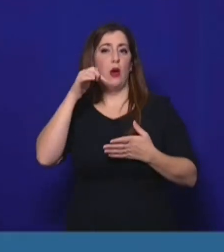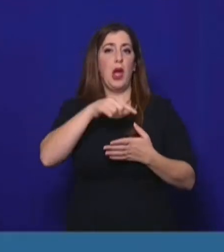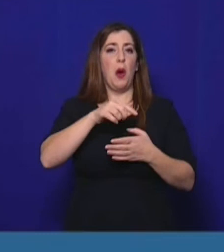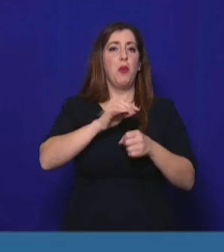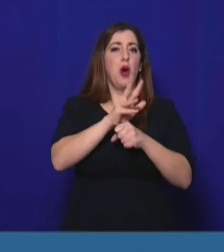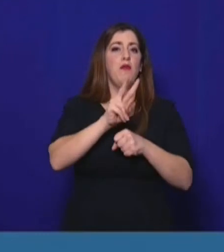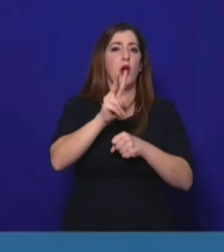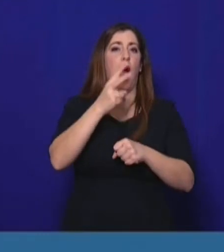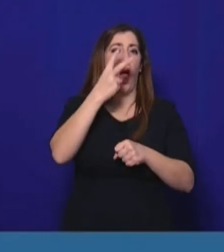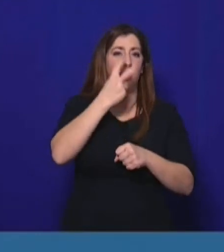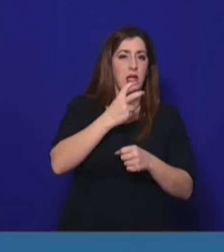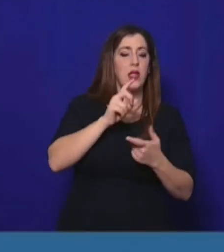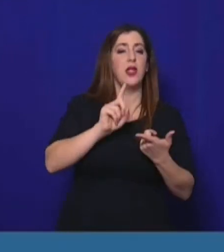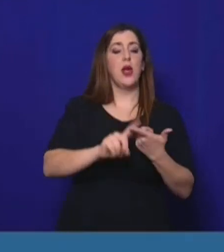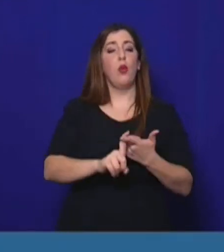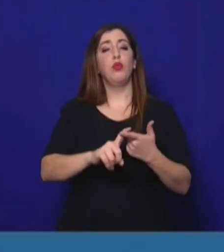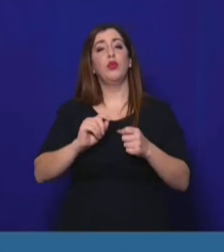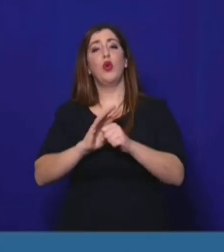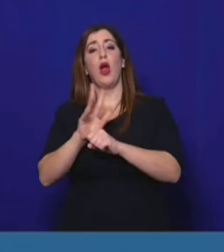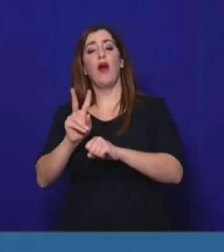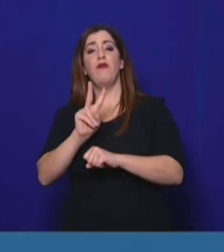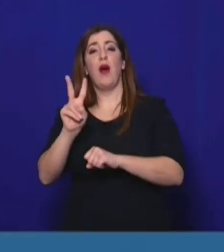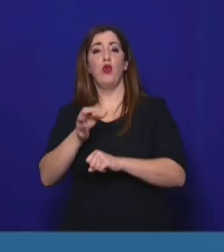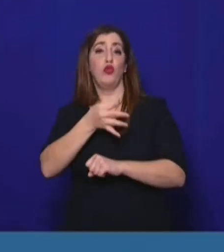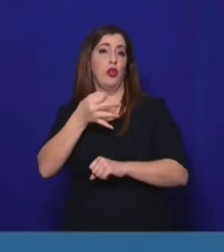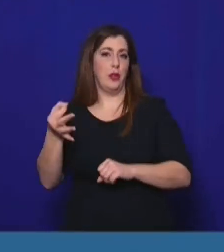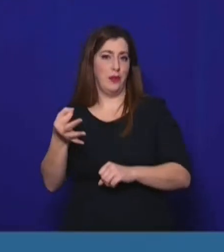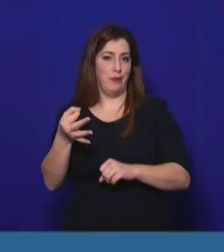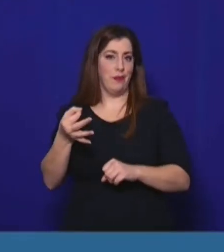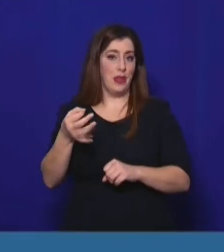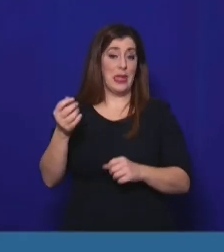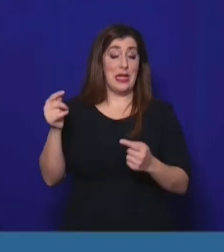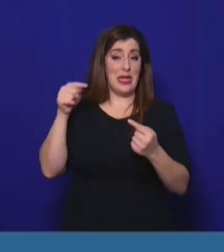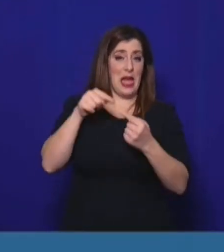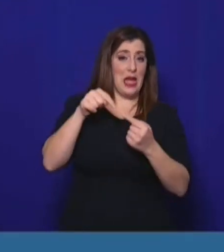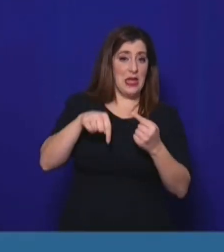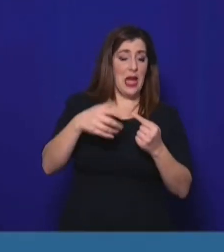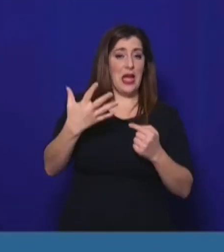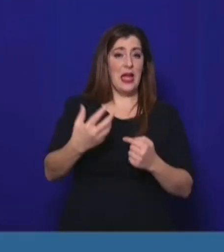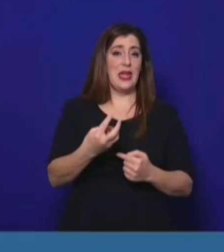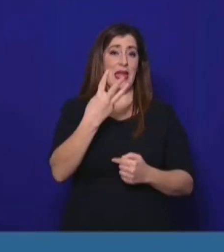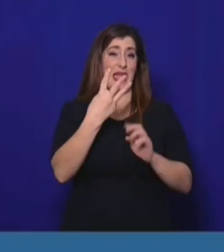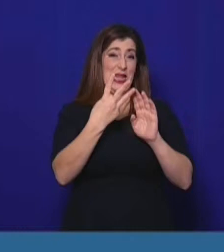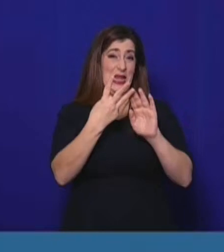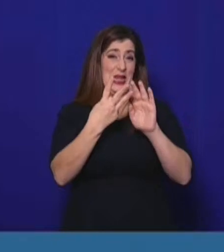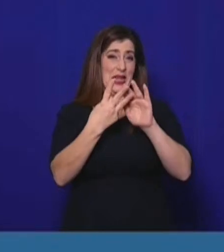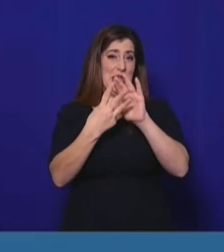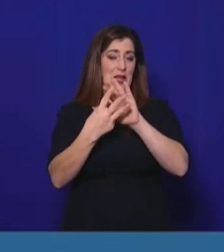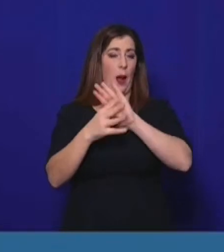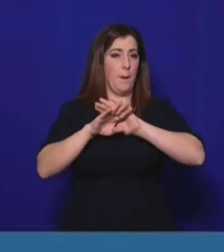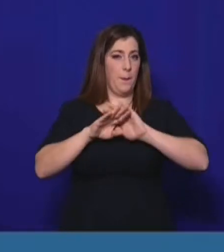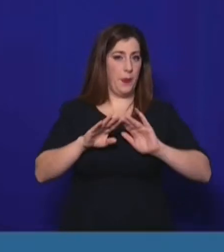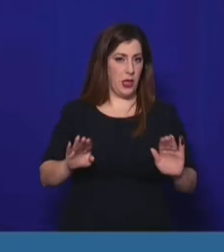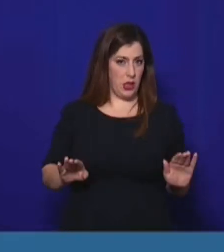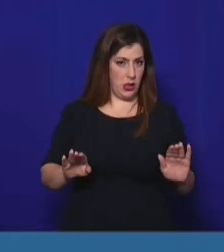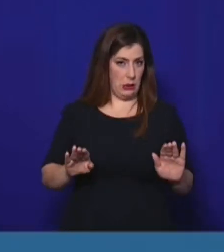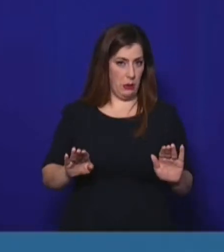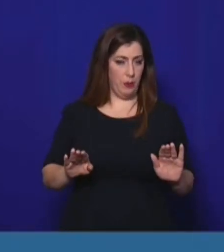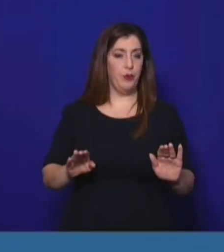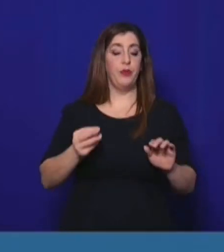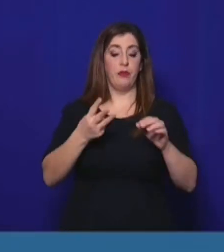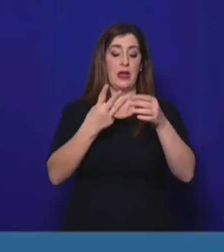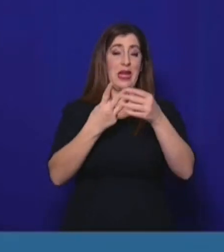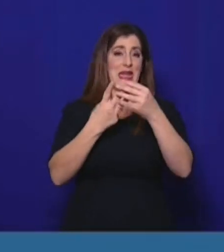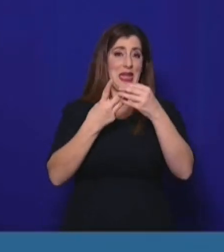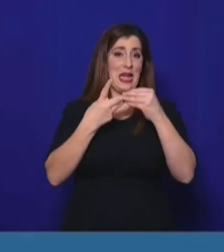kellna biss 3 każijiet li ħarġu li huma new variant li nfakkarkom li kienu 2 minnhom li kienu kopja